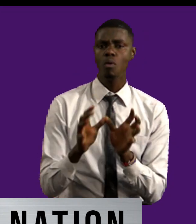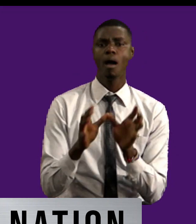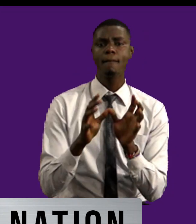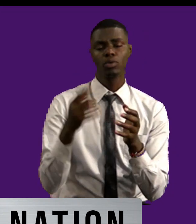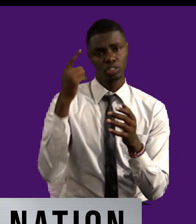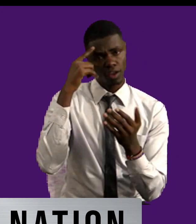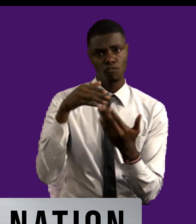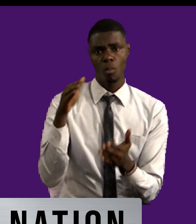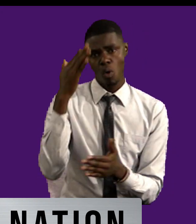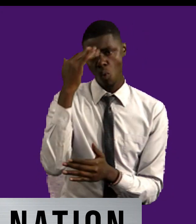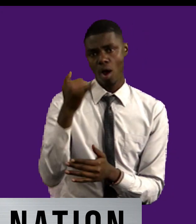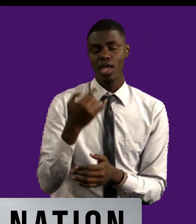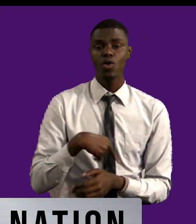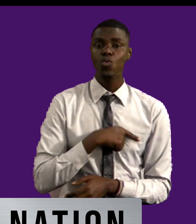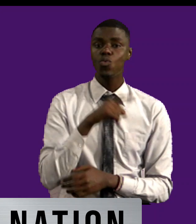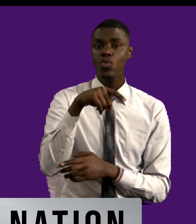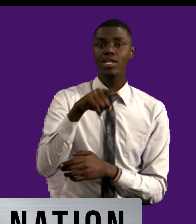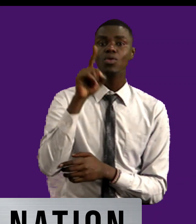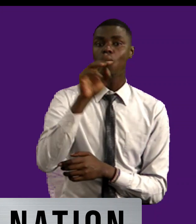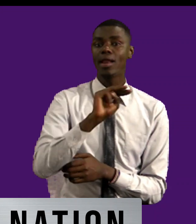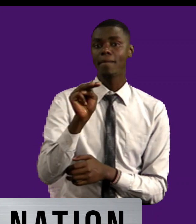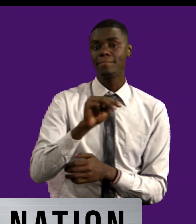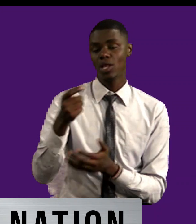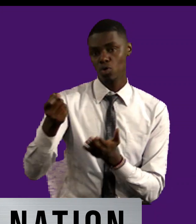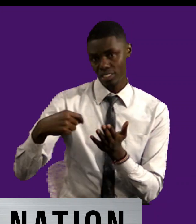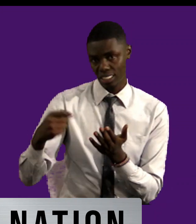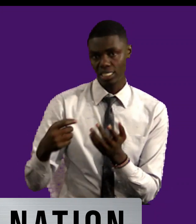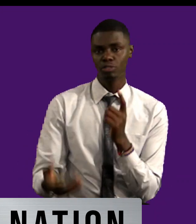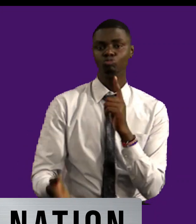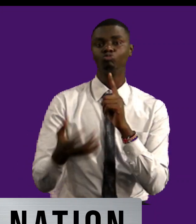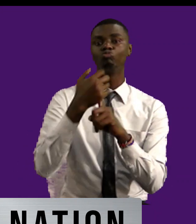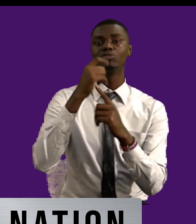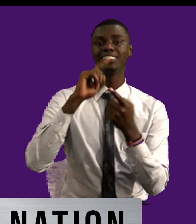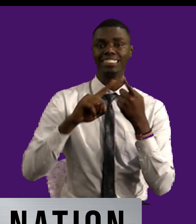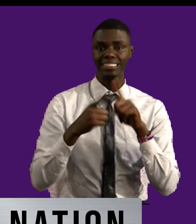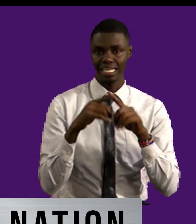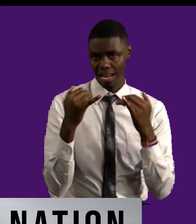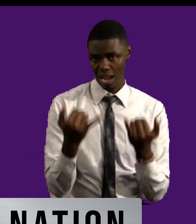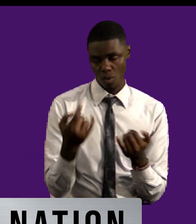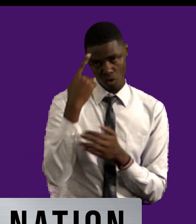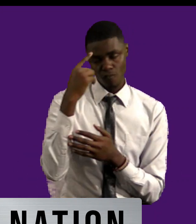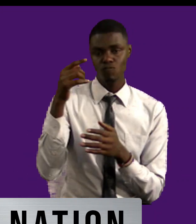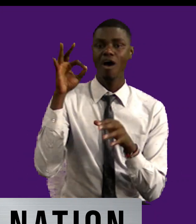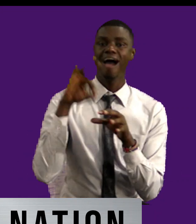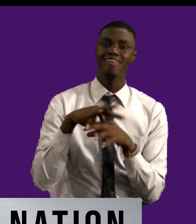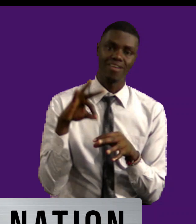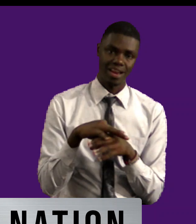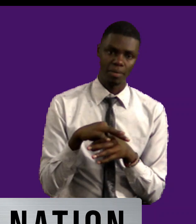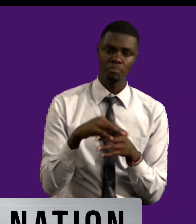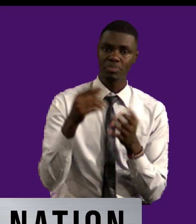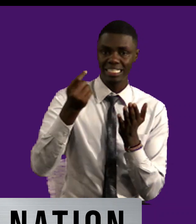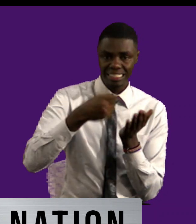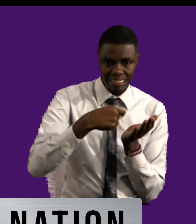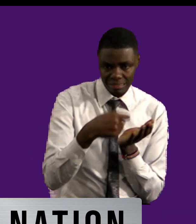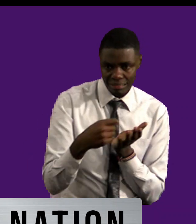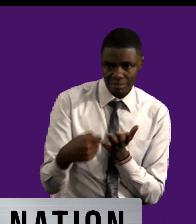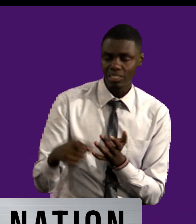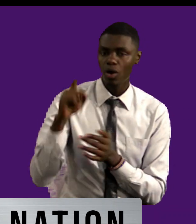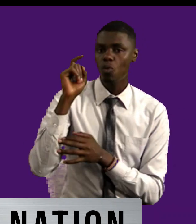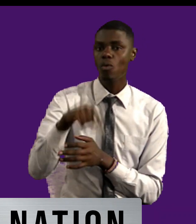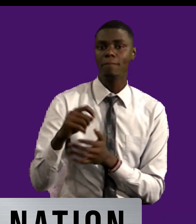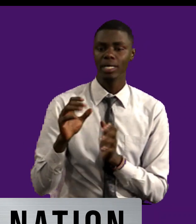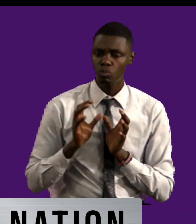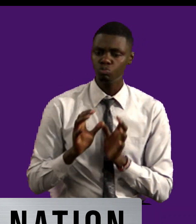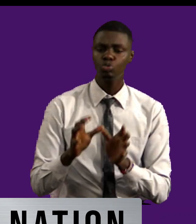more, because we need 1 million signatures to meet the threshold now for a referendum. Signatures which we are supposed